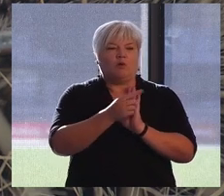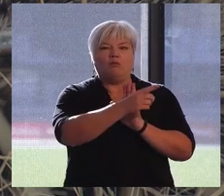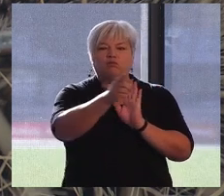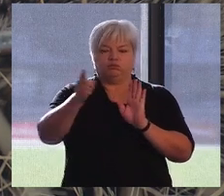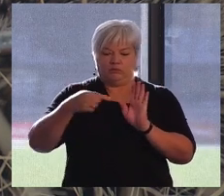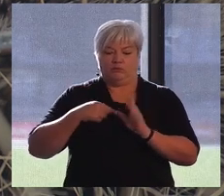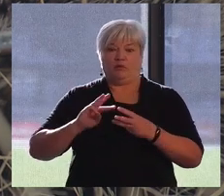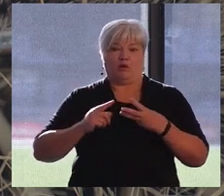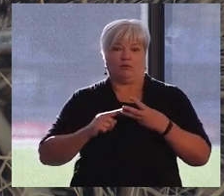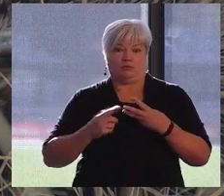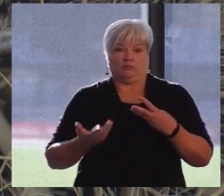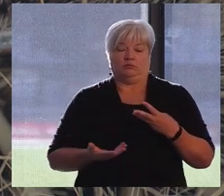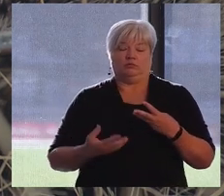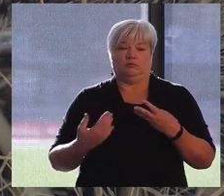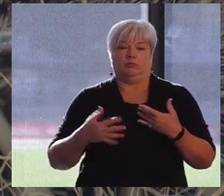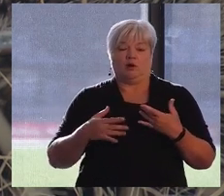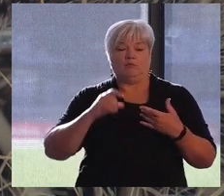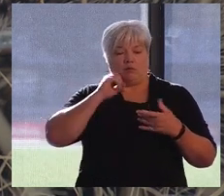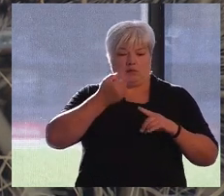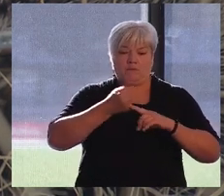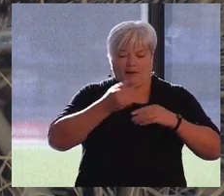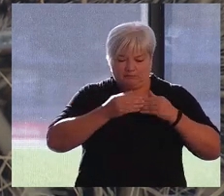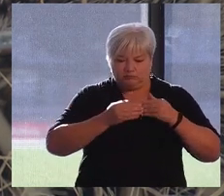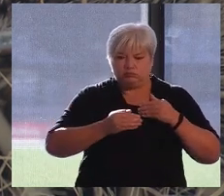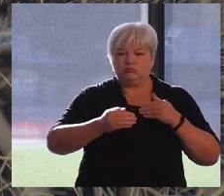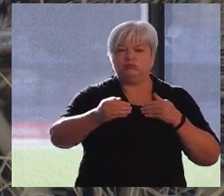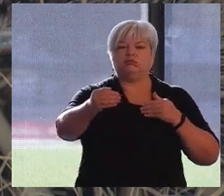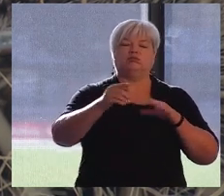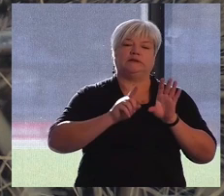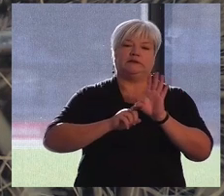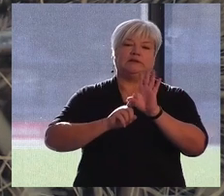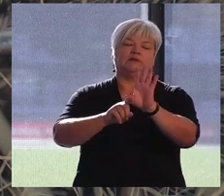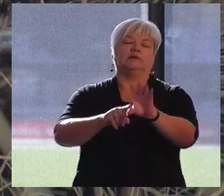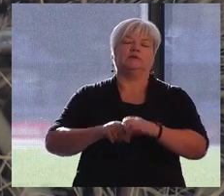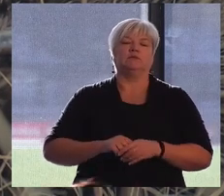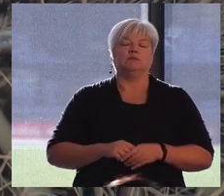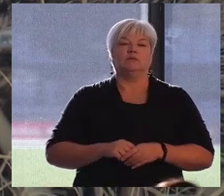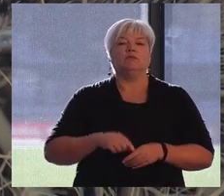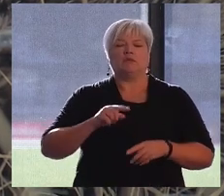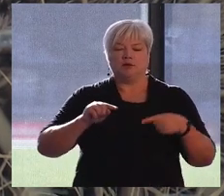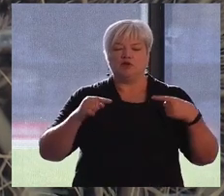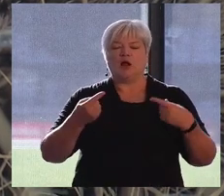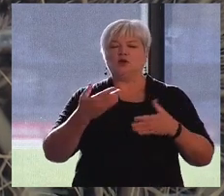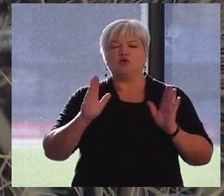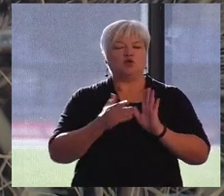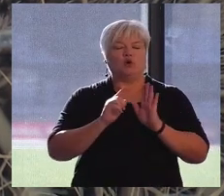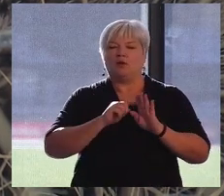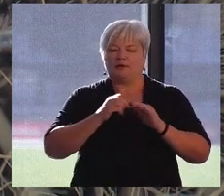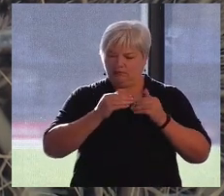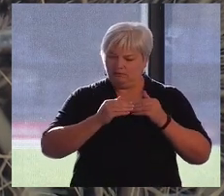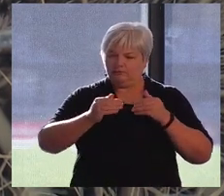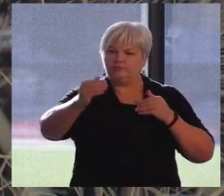But these challenges are also long-term. And while we can and must get carbon emissions down as quickly as